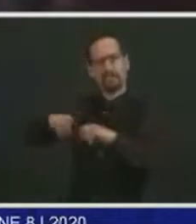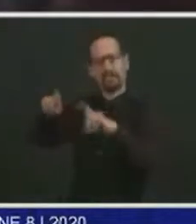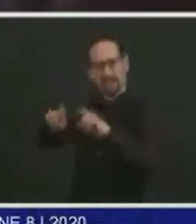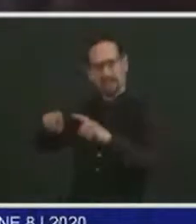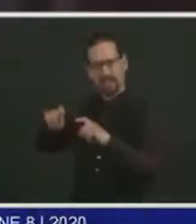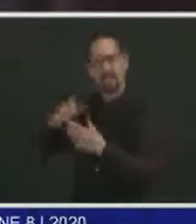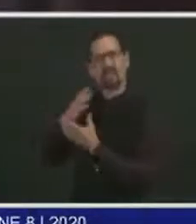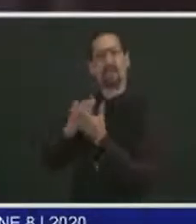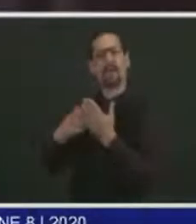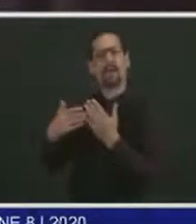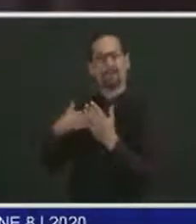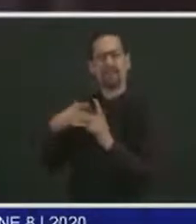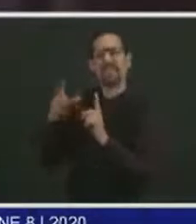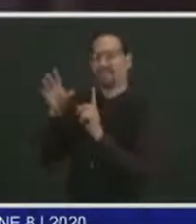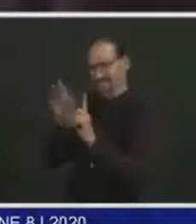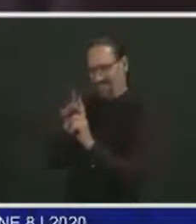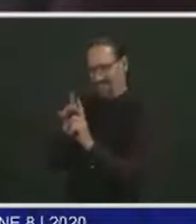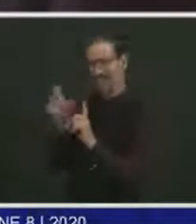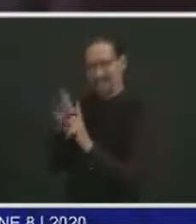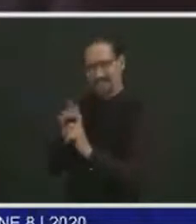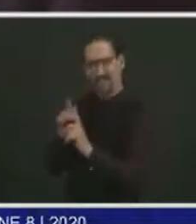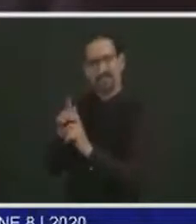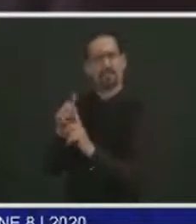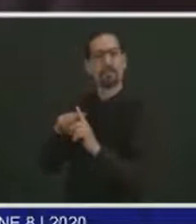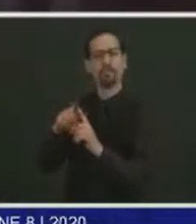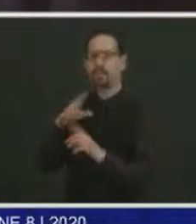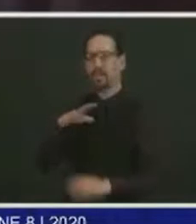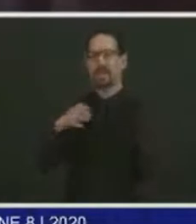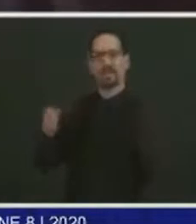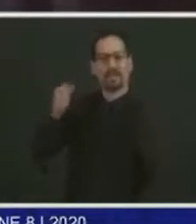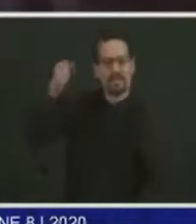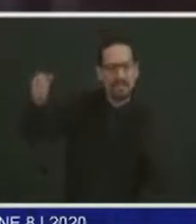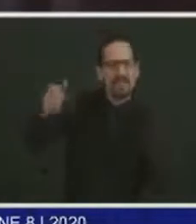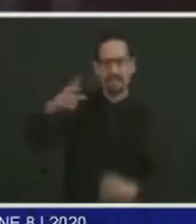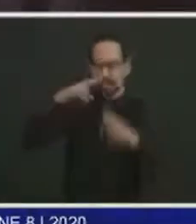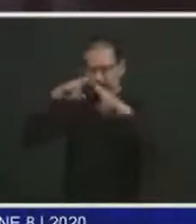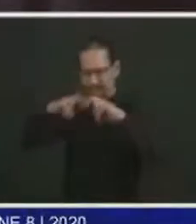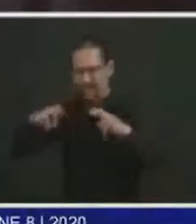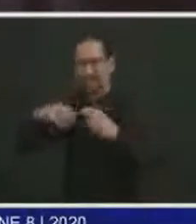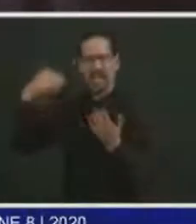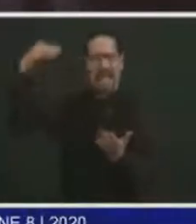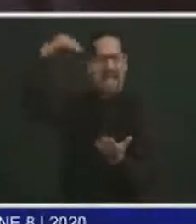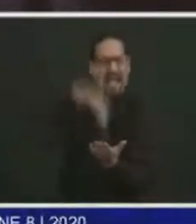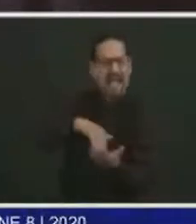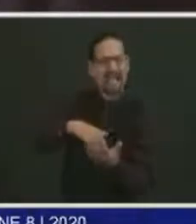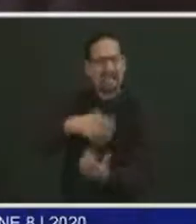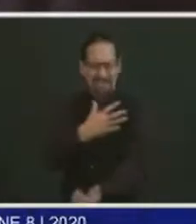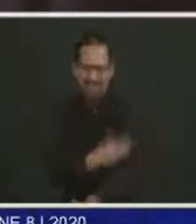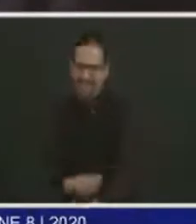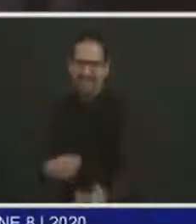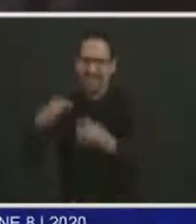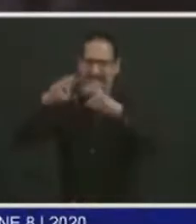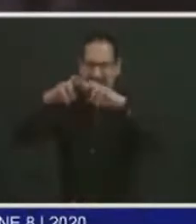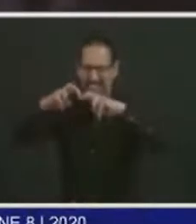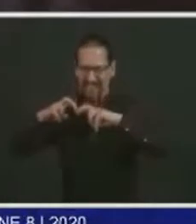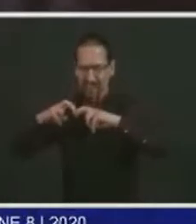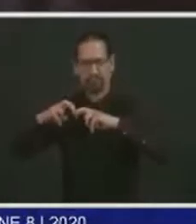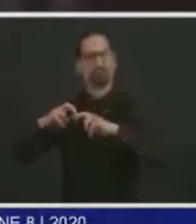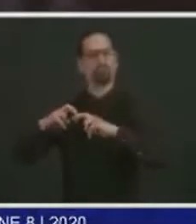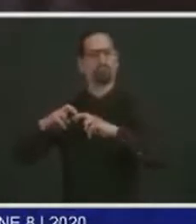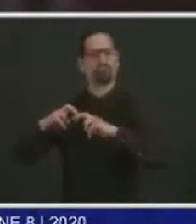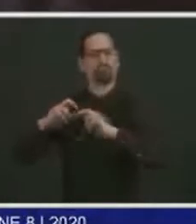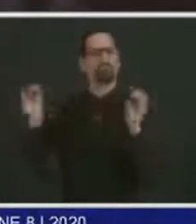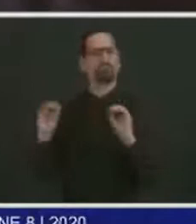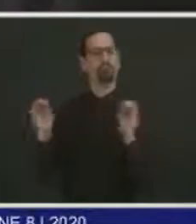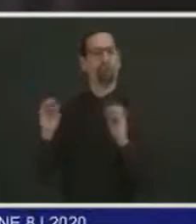every time we can find a positive person and put them into isolation, we've done a good thing and reduced the spread.